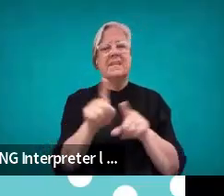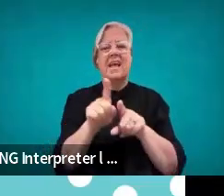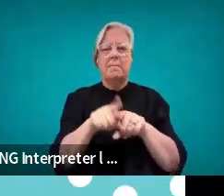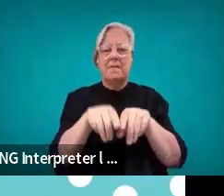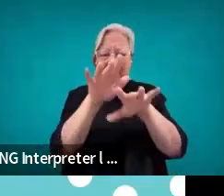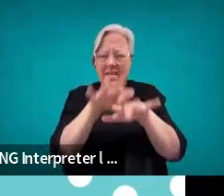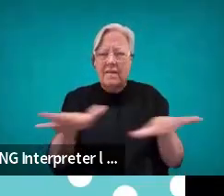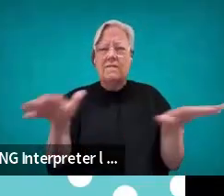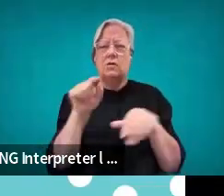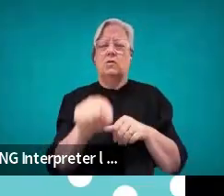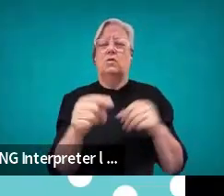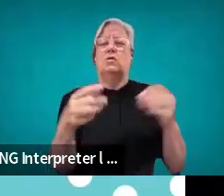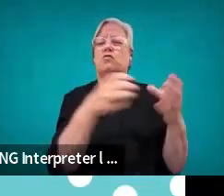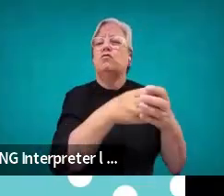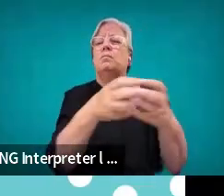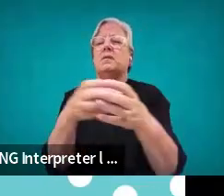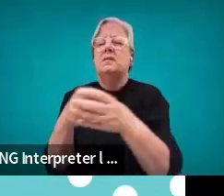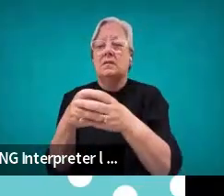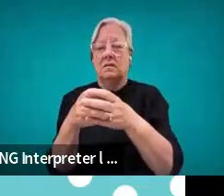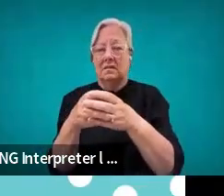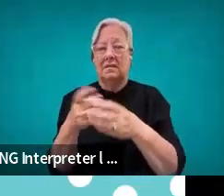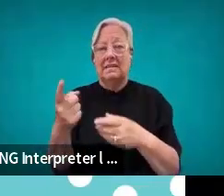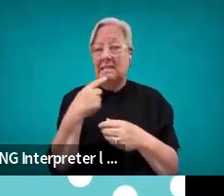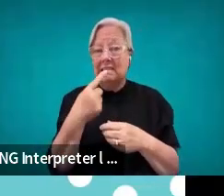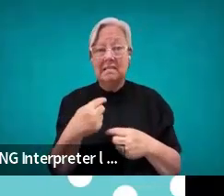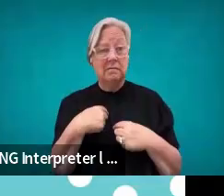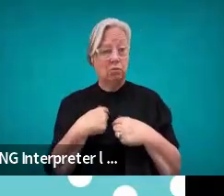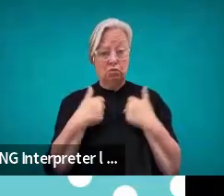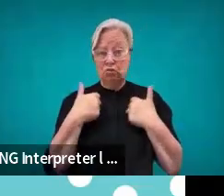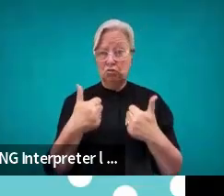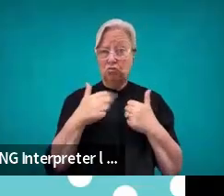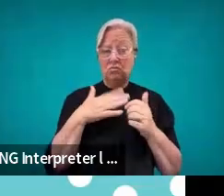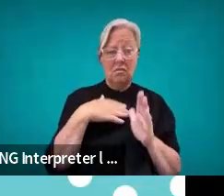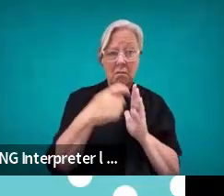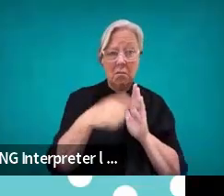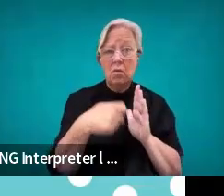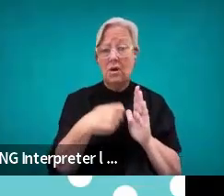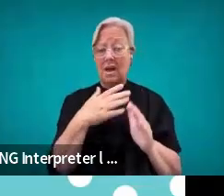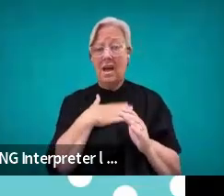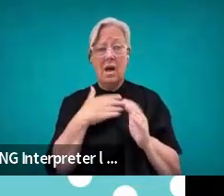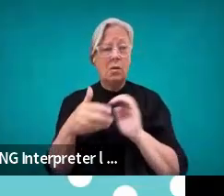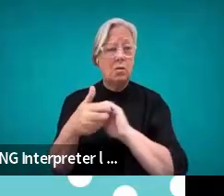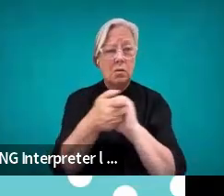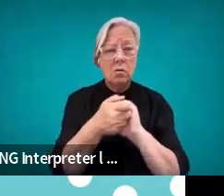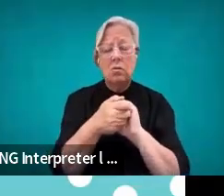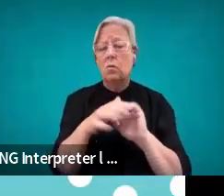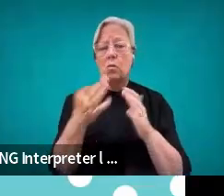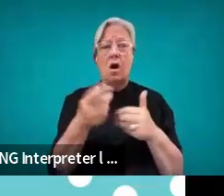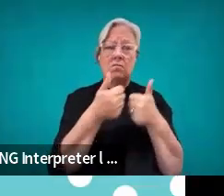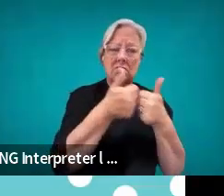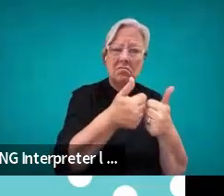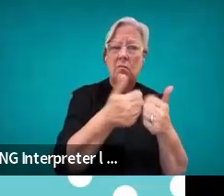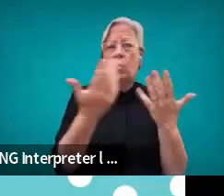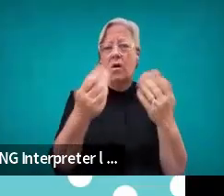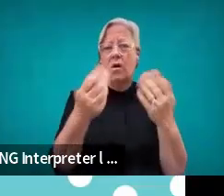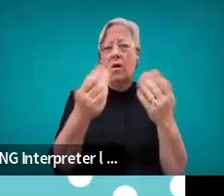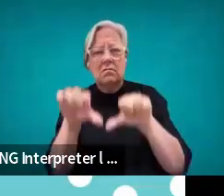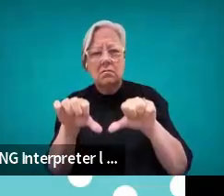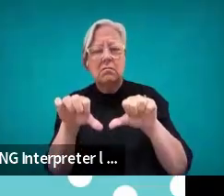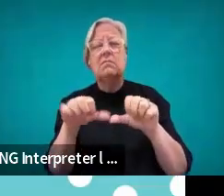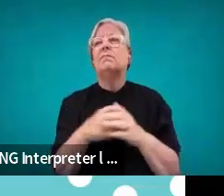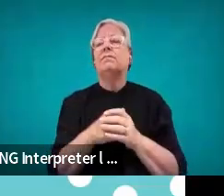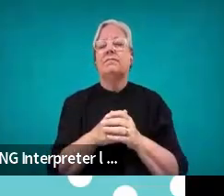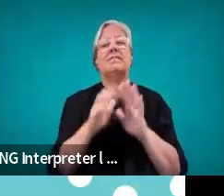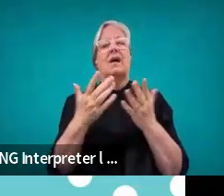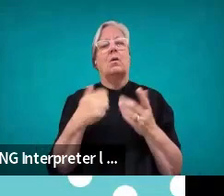that when we ask, how are we doing as an initiative or organization? What's working and what's not? And how can we adapt